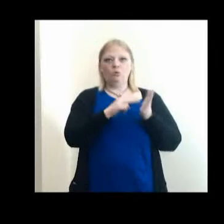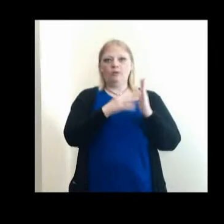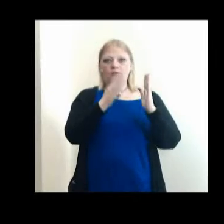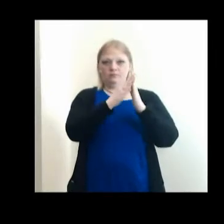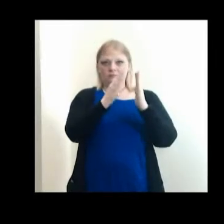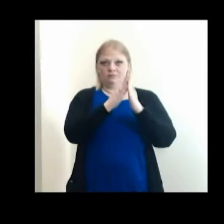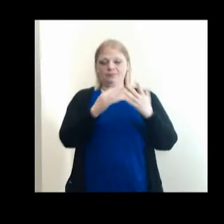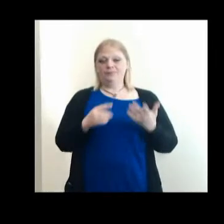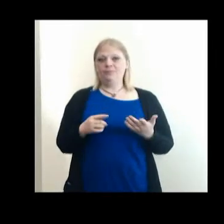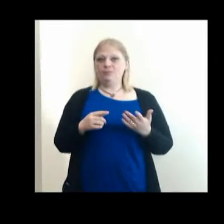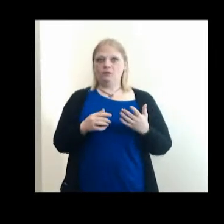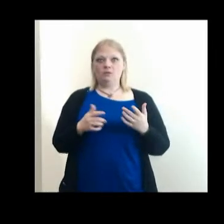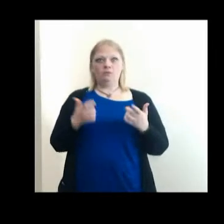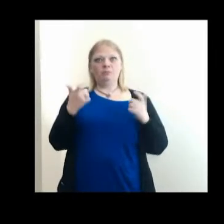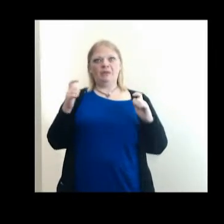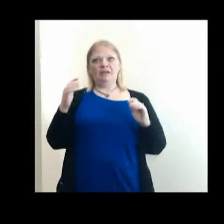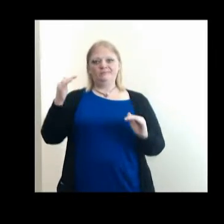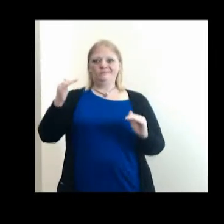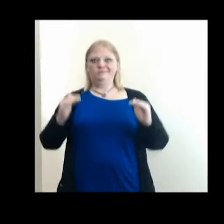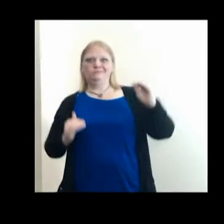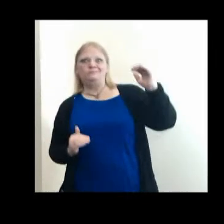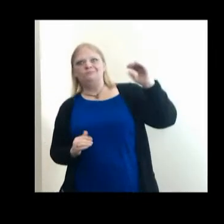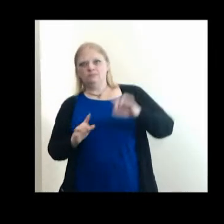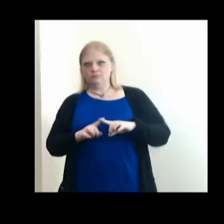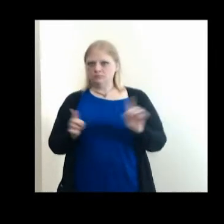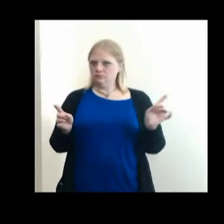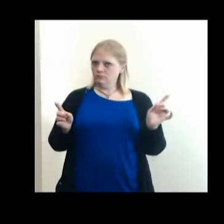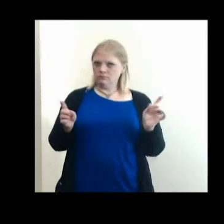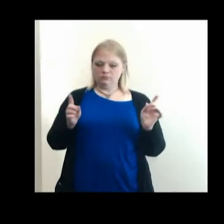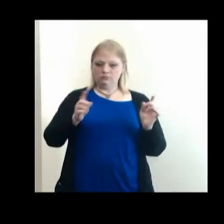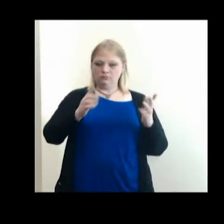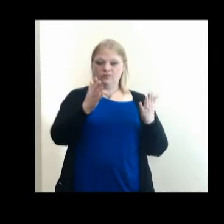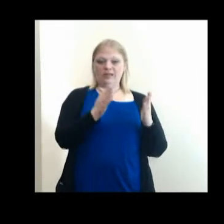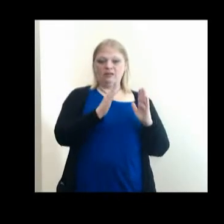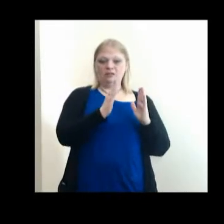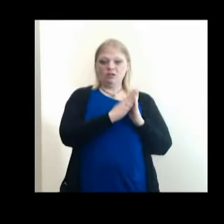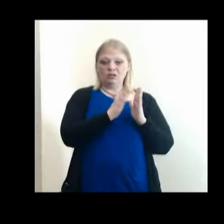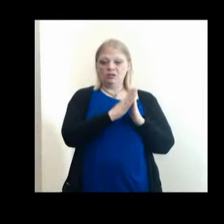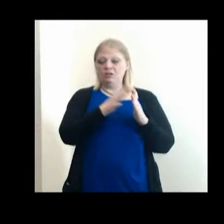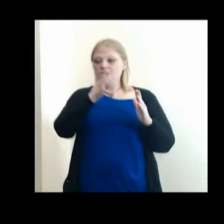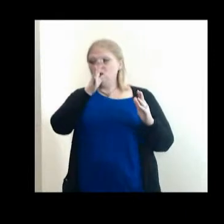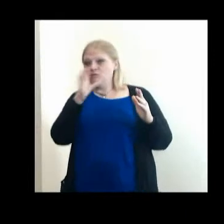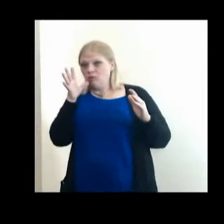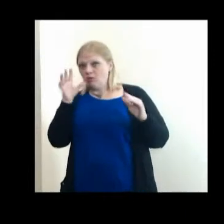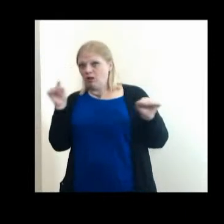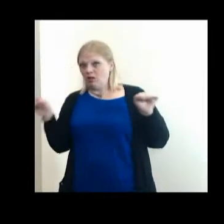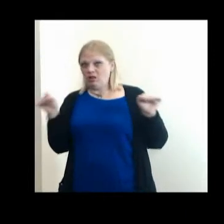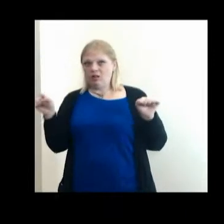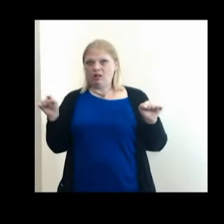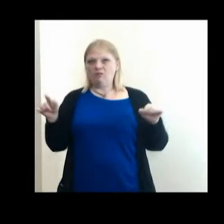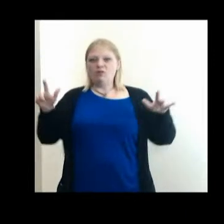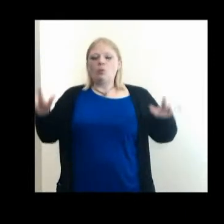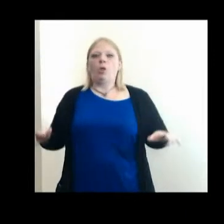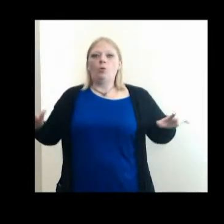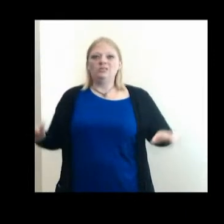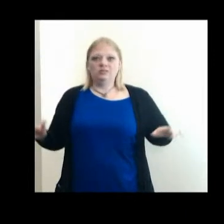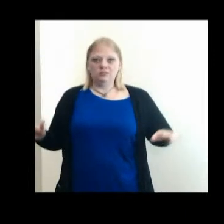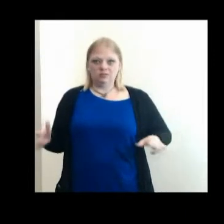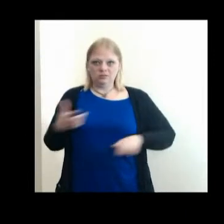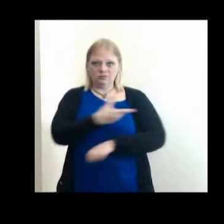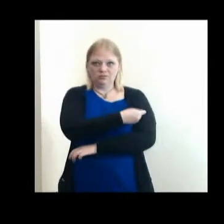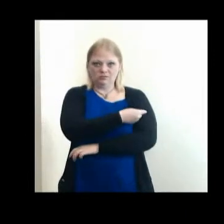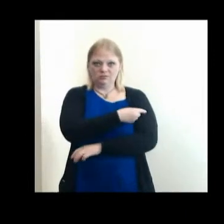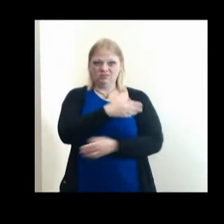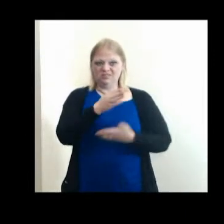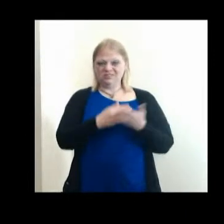that there's huge disparities, that many of the urban areas and rural areas have our lowest vaccination rates. Some of them